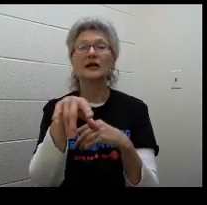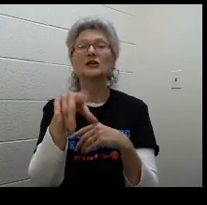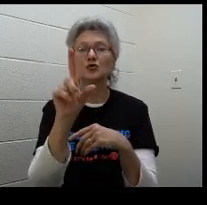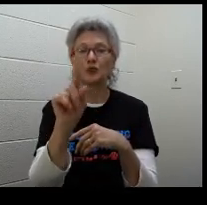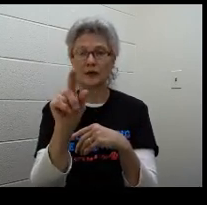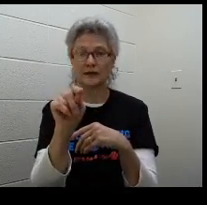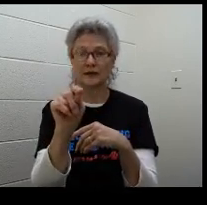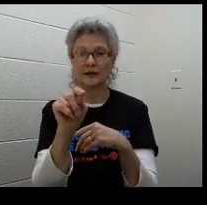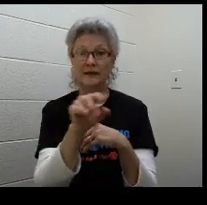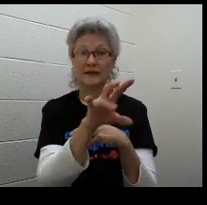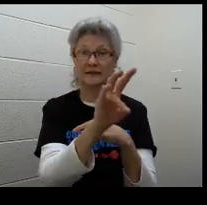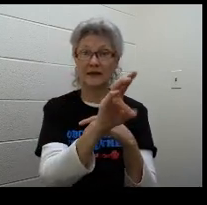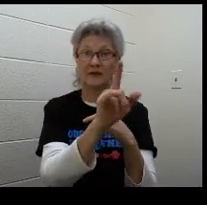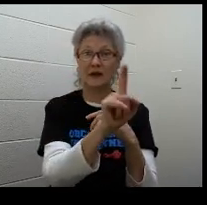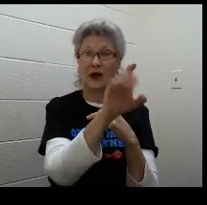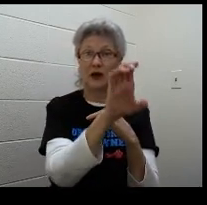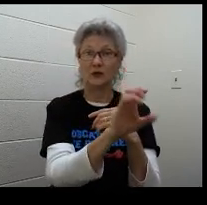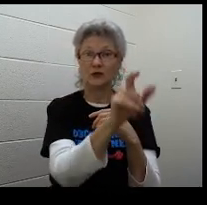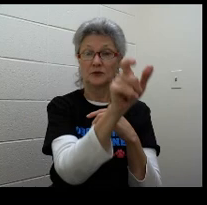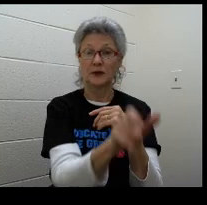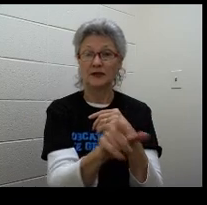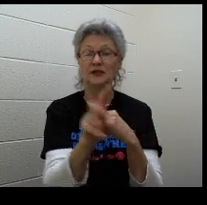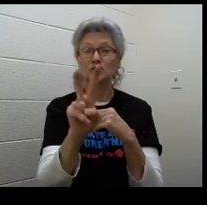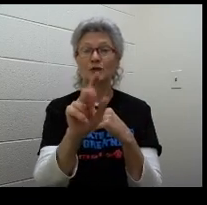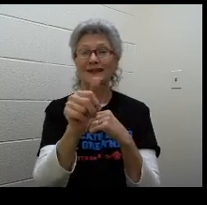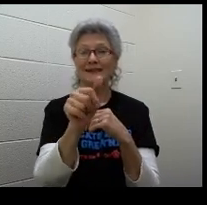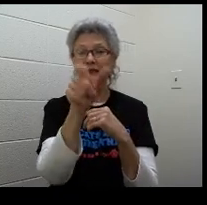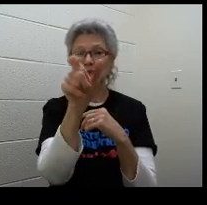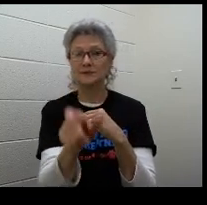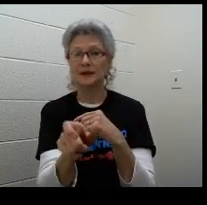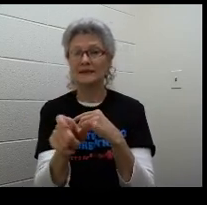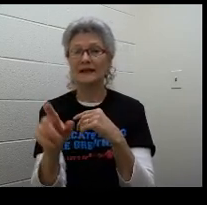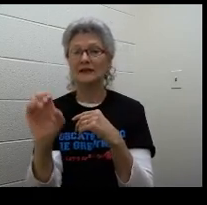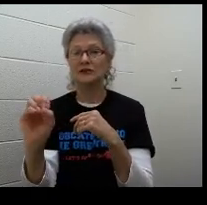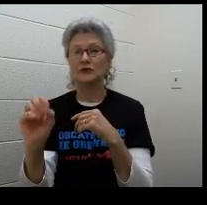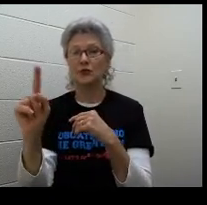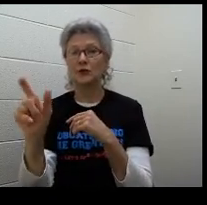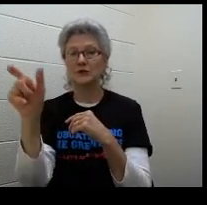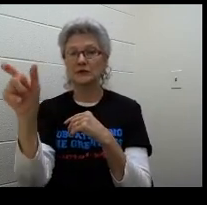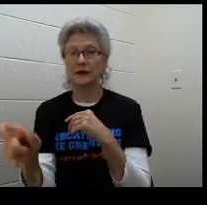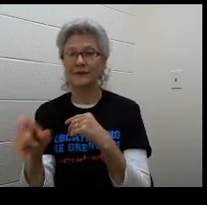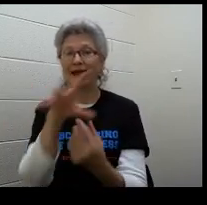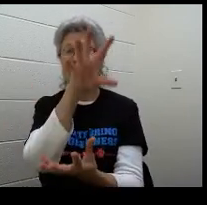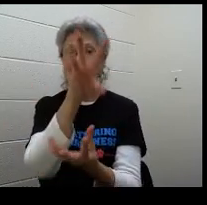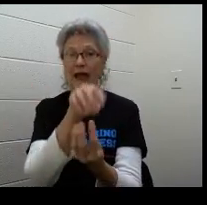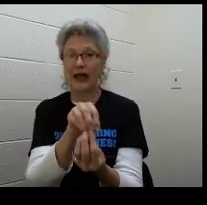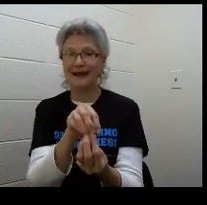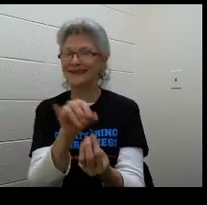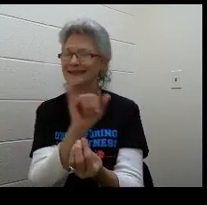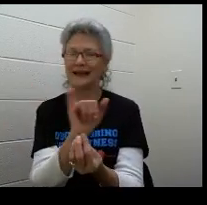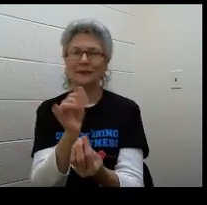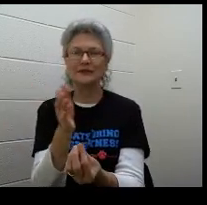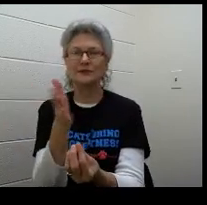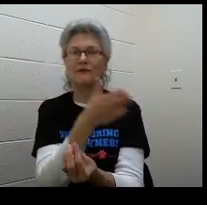720. This 7 is the hundreds place, 2 in the tens place. And then we can add again. And just like we did the last